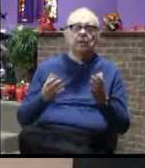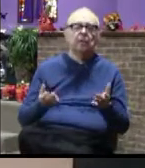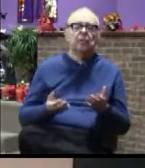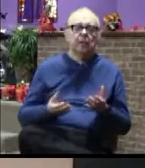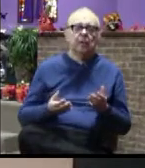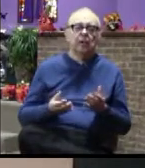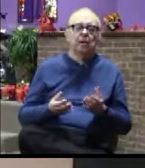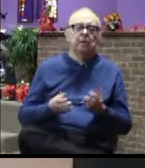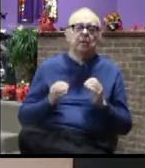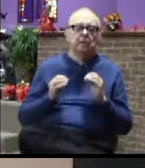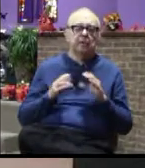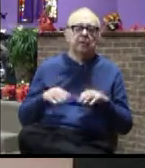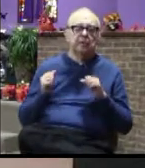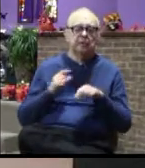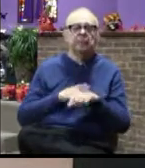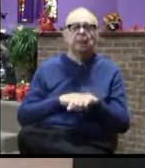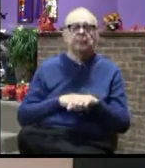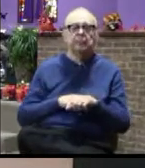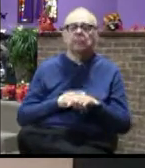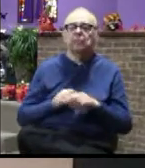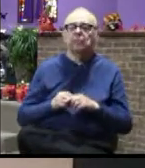I want to take just a little bit of time